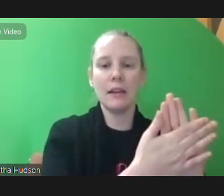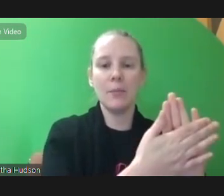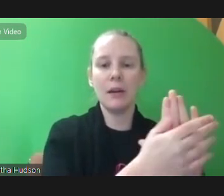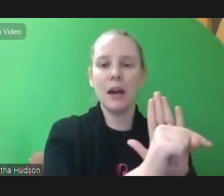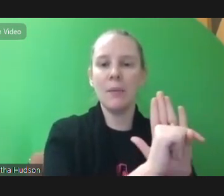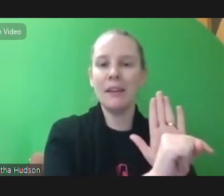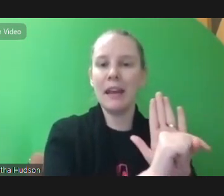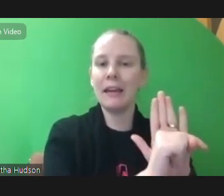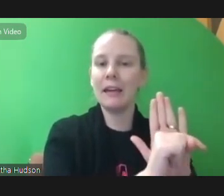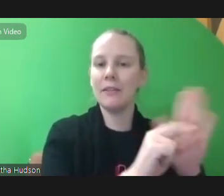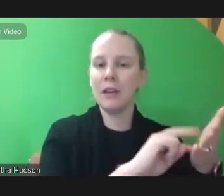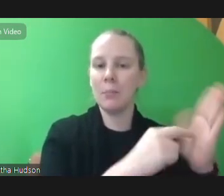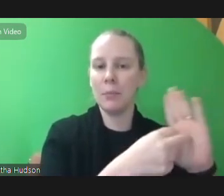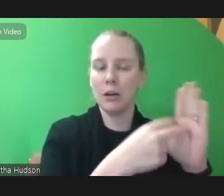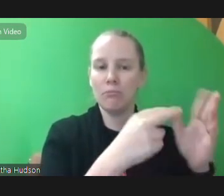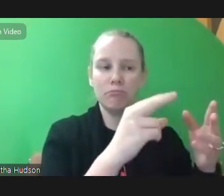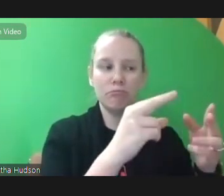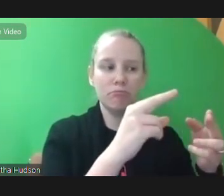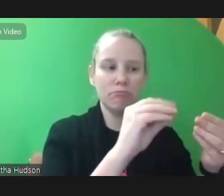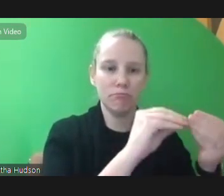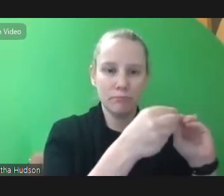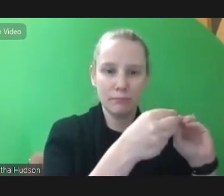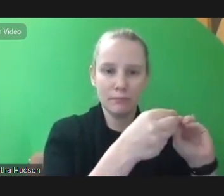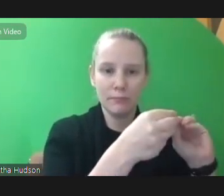is going to become a negative number.